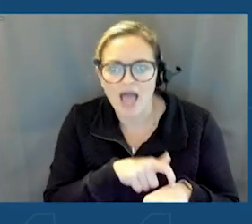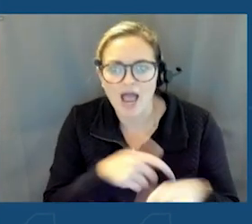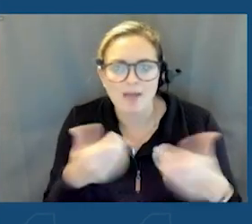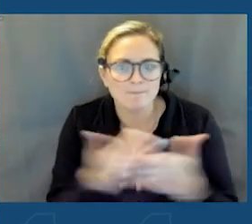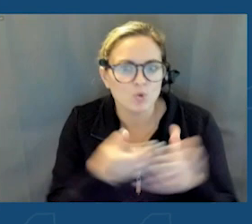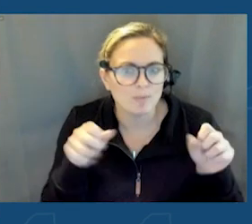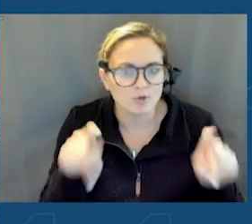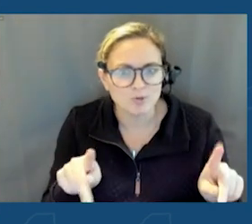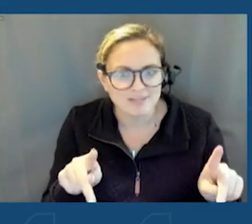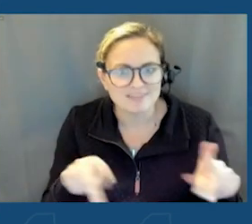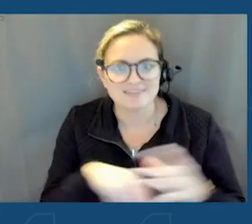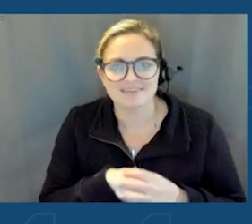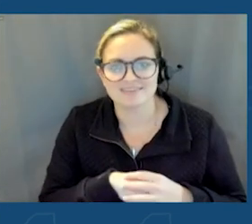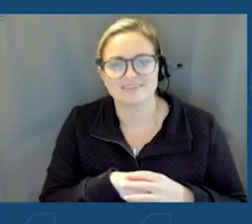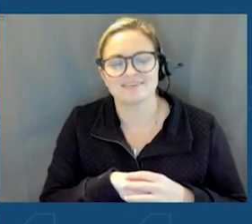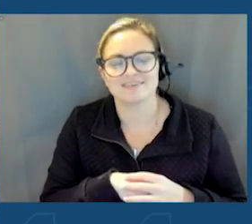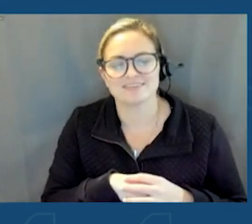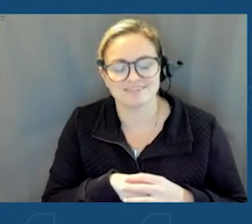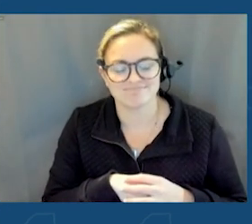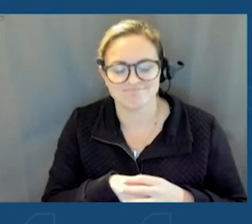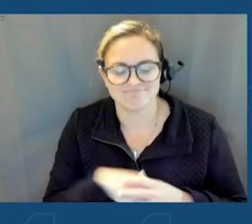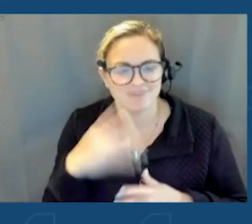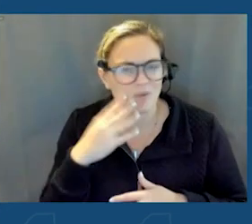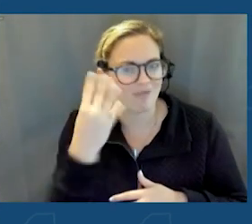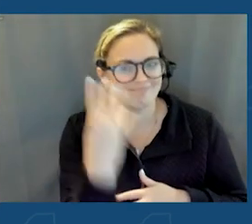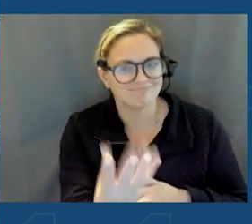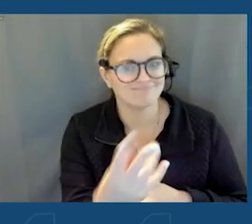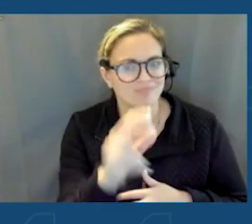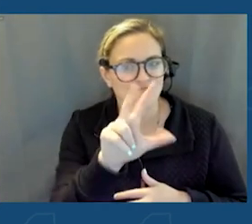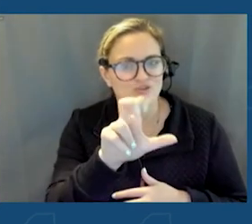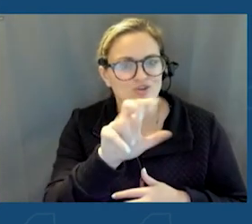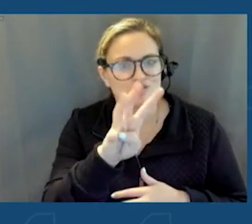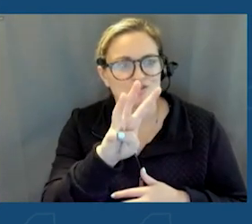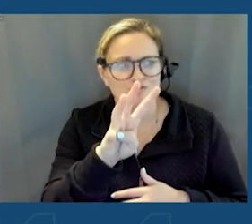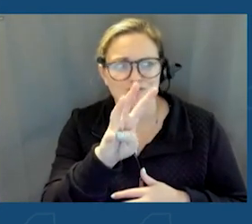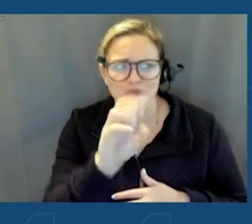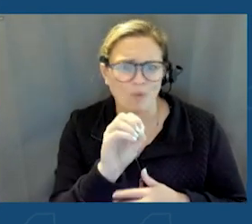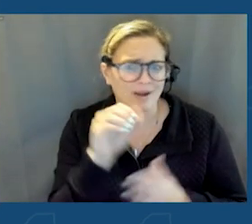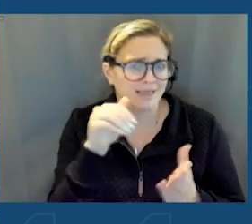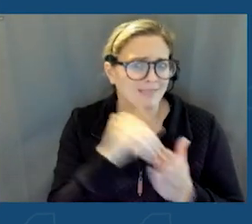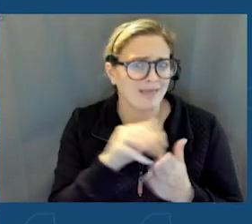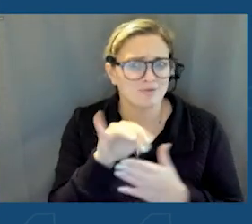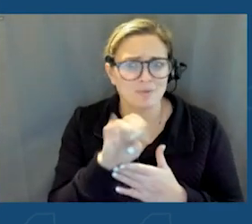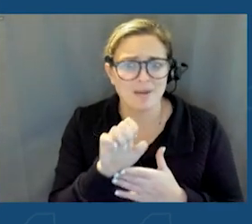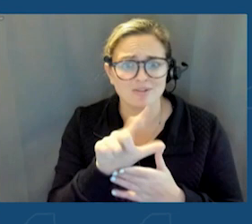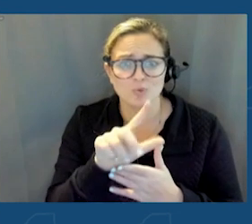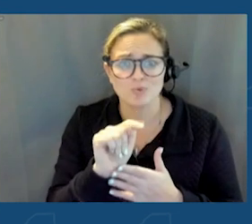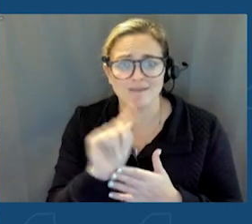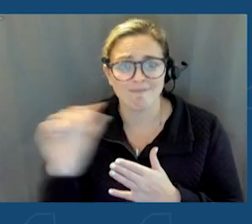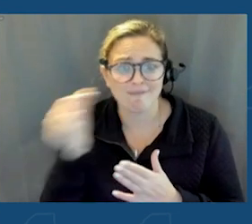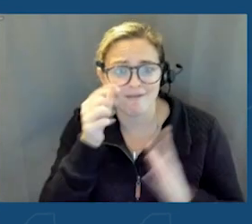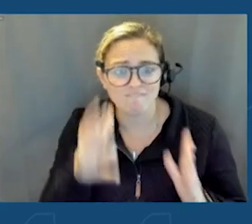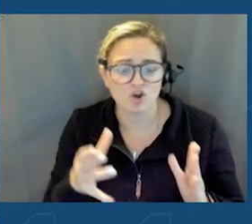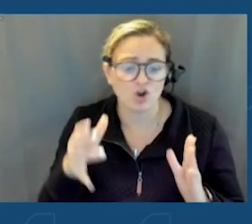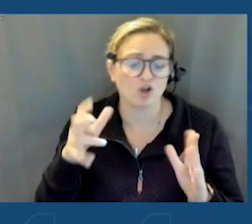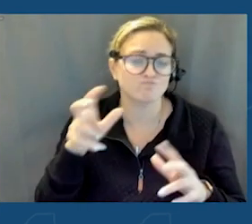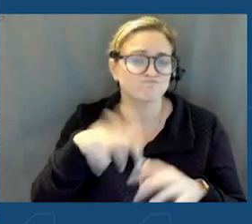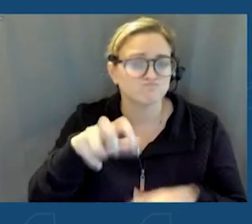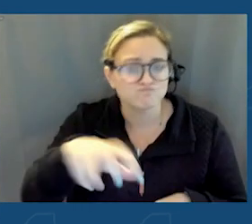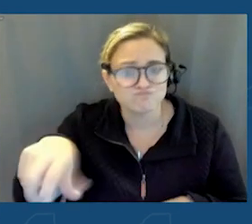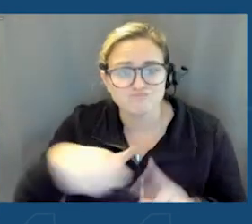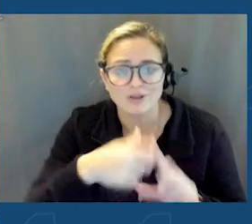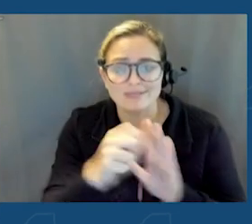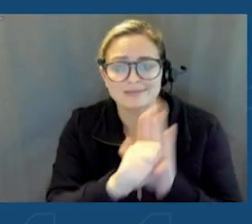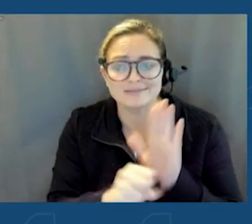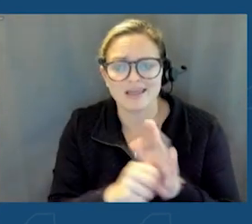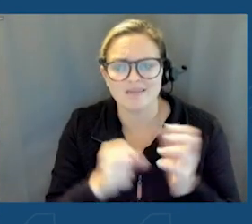opportunity. And I'll tell you, I've traveled over 340-some thousand miles as lieutenant governor around this state, many on Long Island, and we